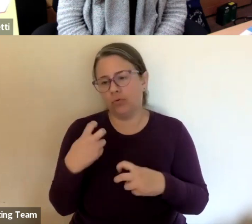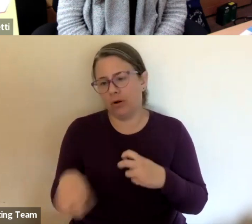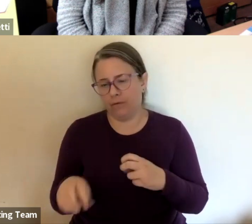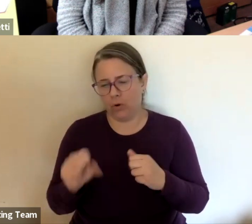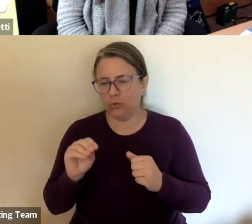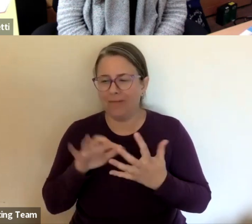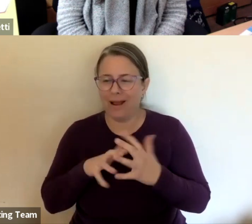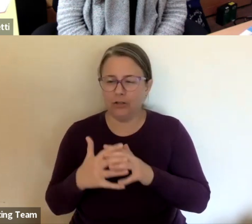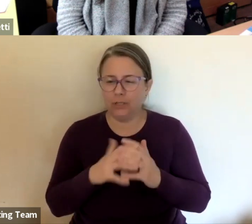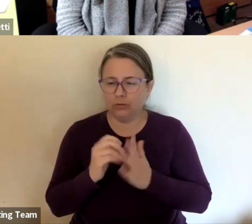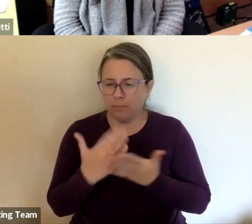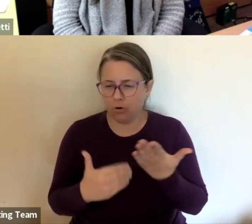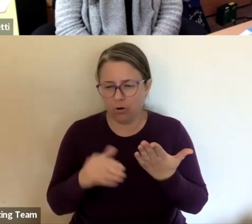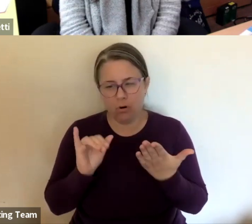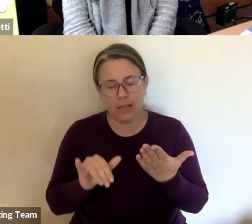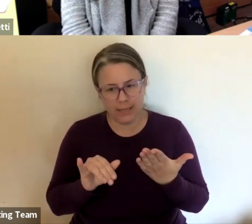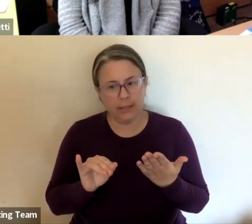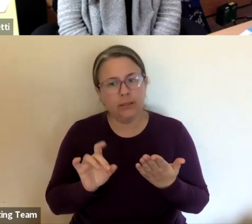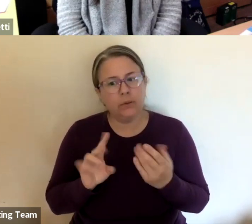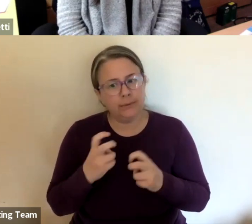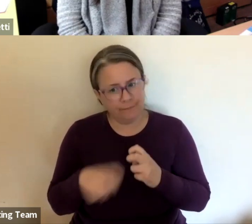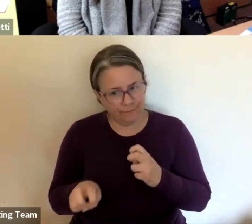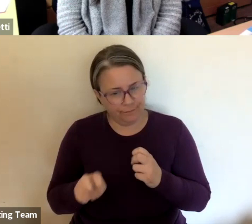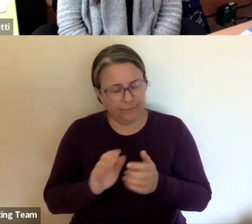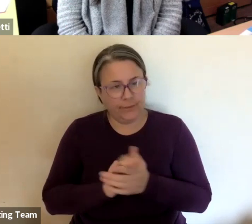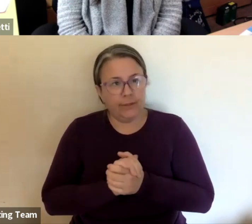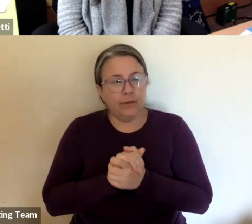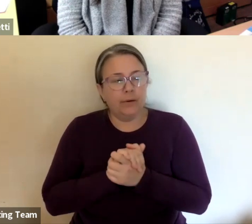So first, let me say, I